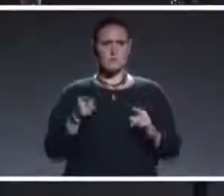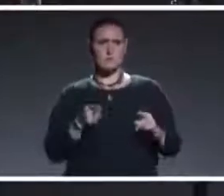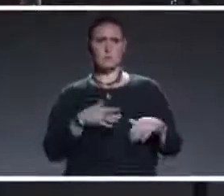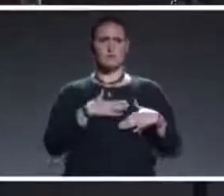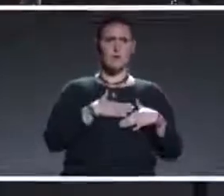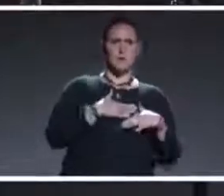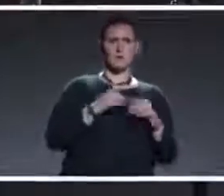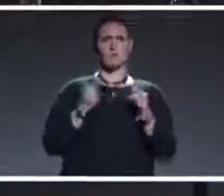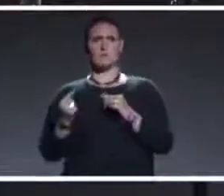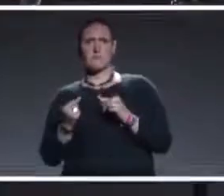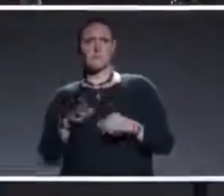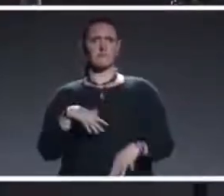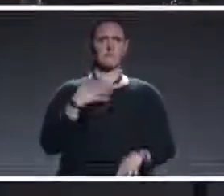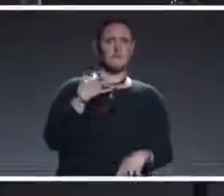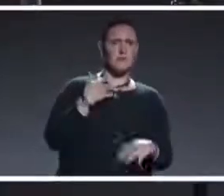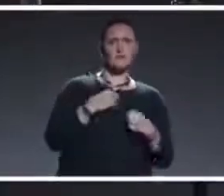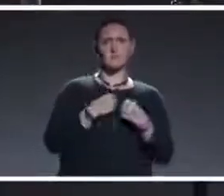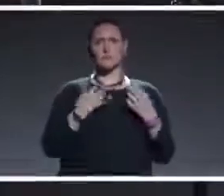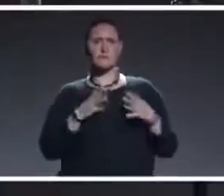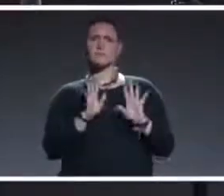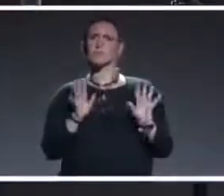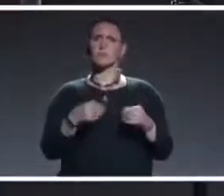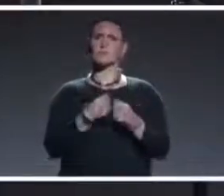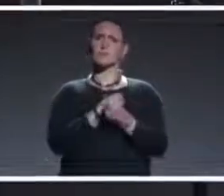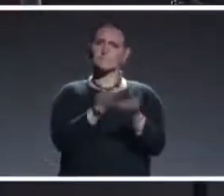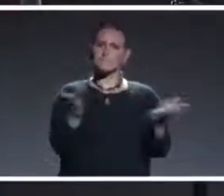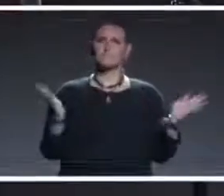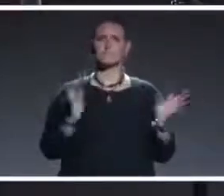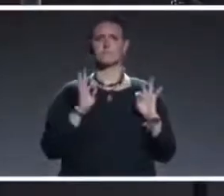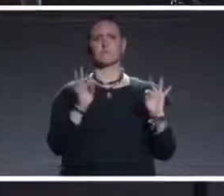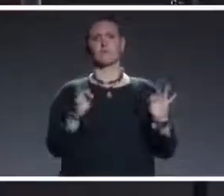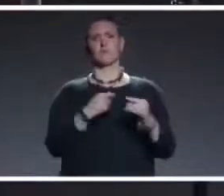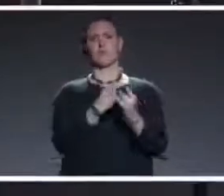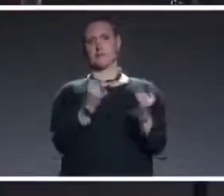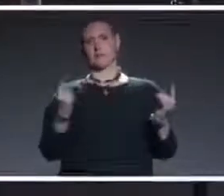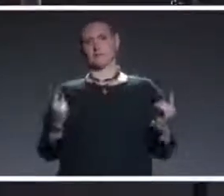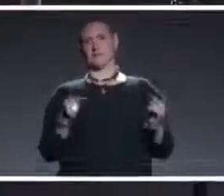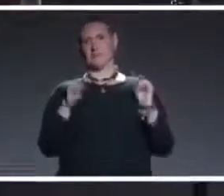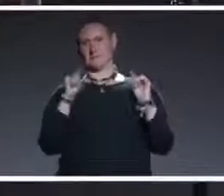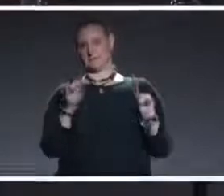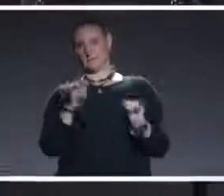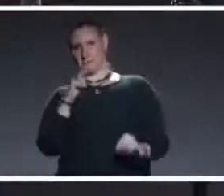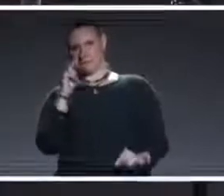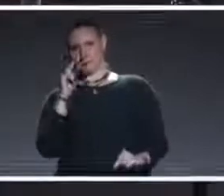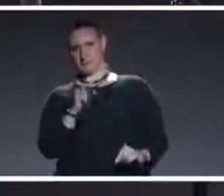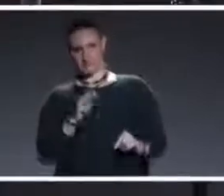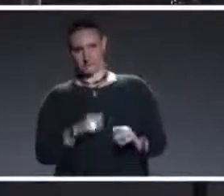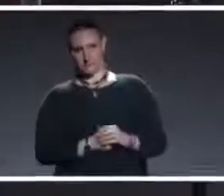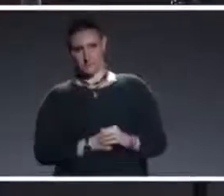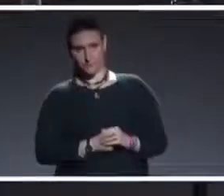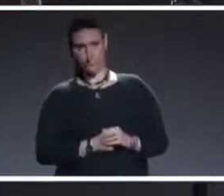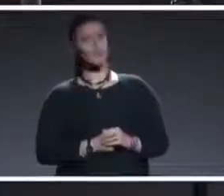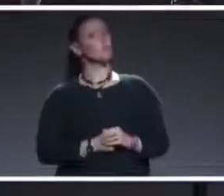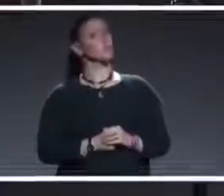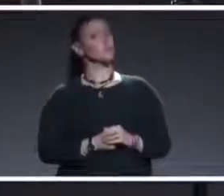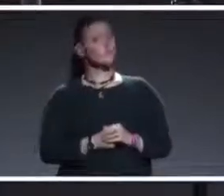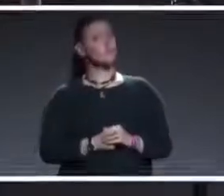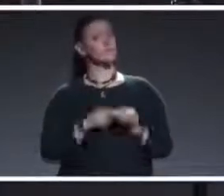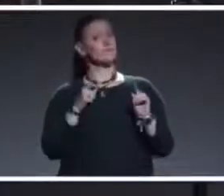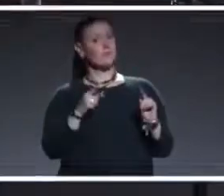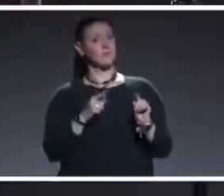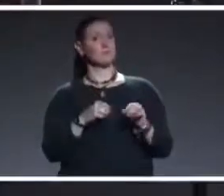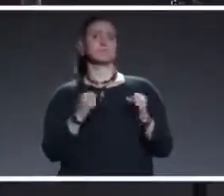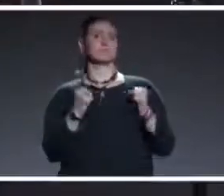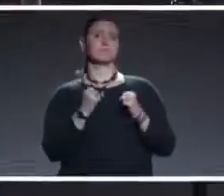intimacy and sex is available to everyone. And I had never seen that, and it was joyful to